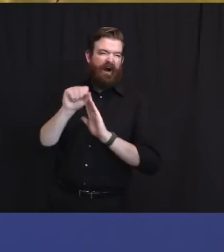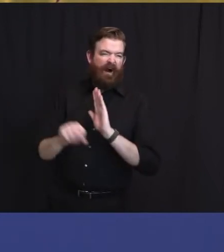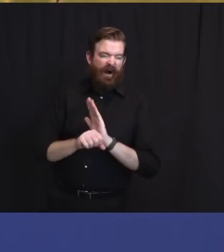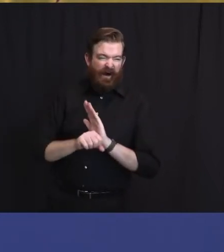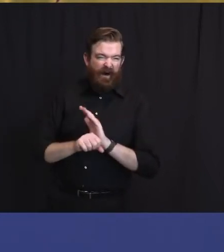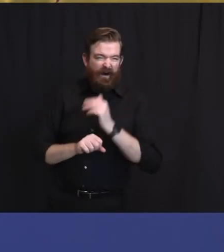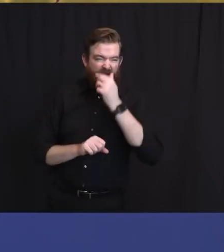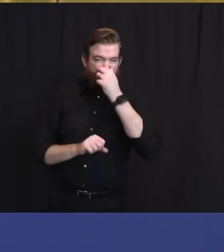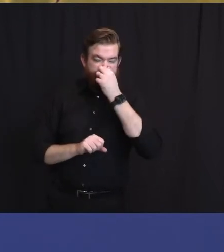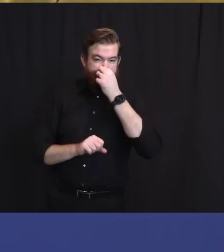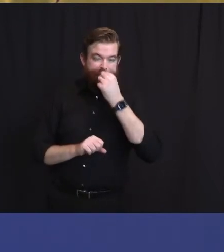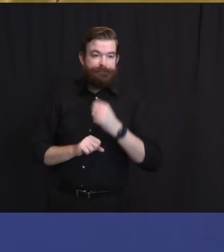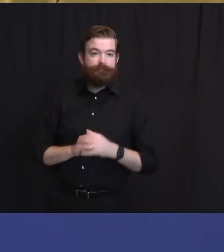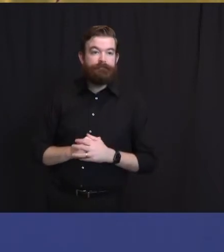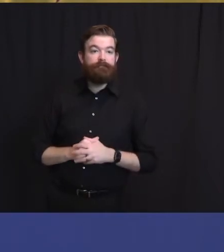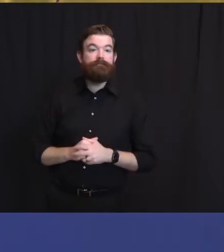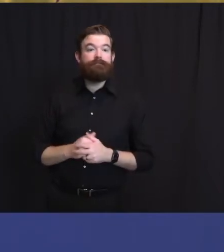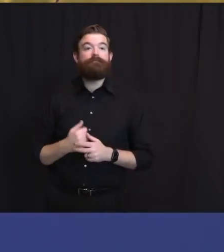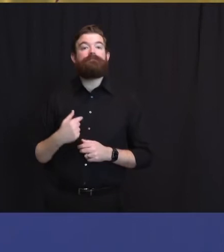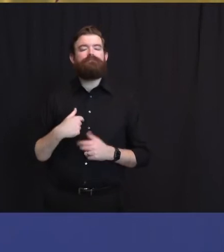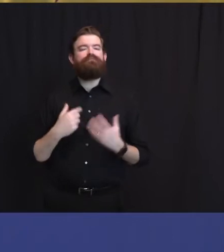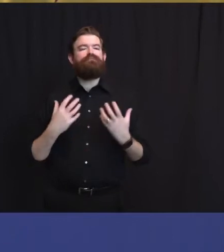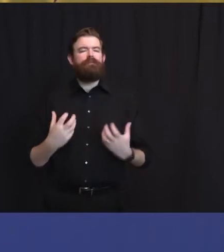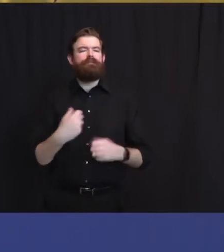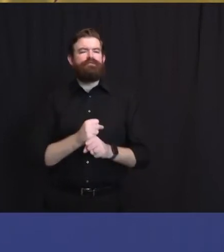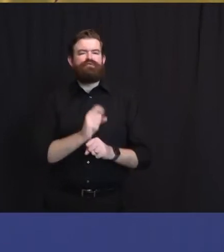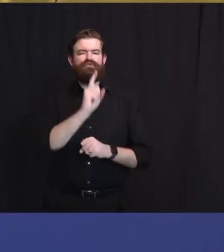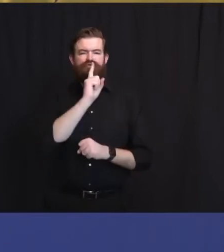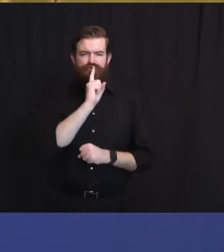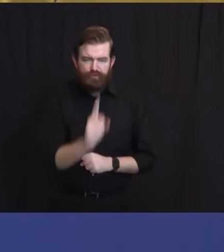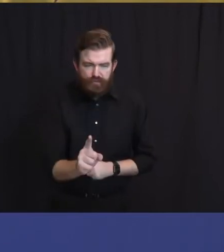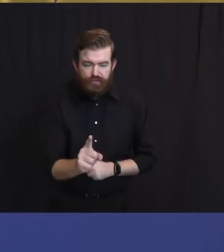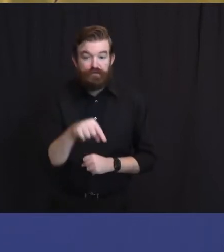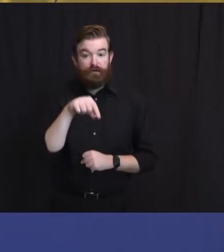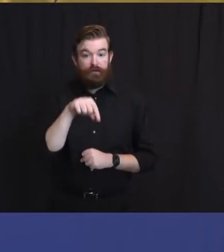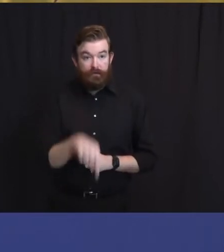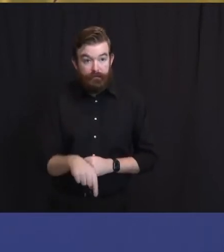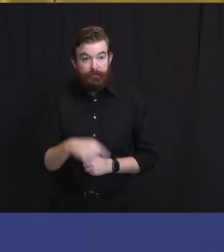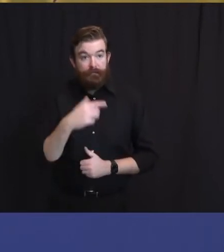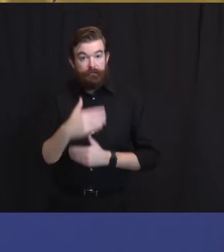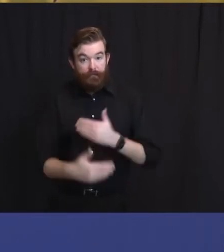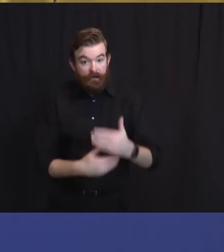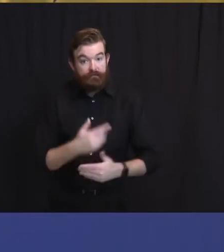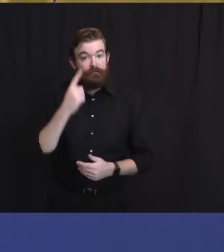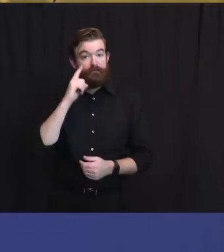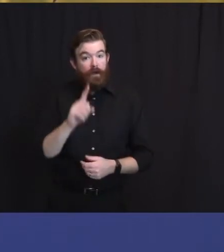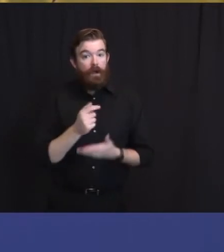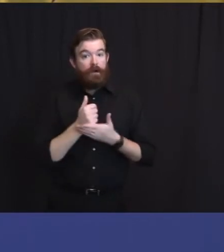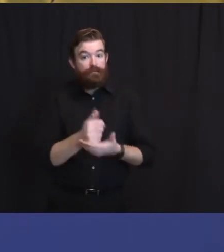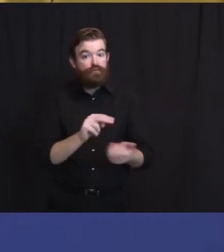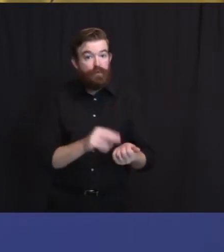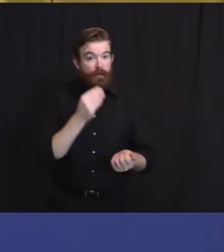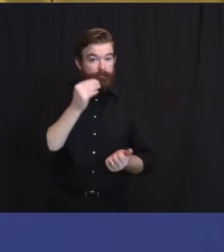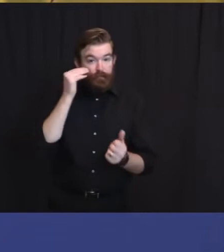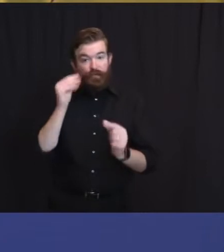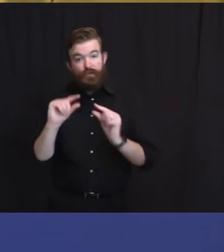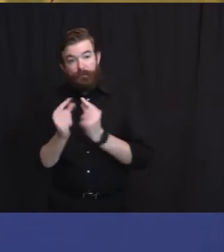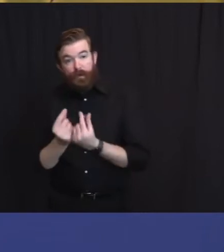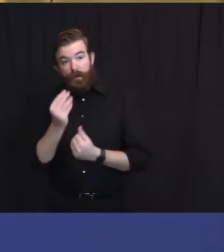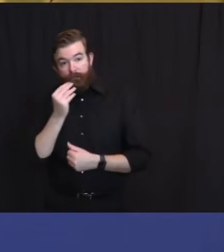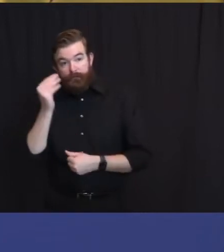own words, we wanted to make sure we got this exactly right, and we had guidance from the feds. We did not have a